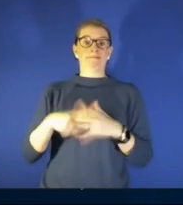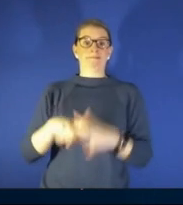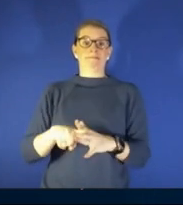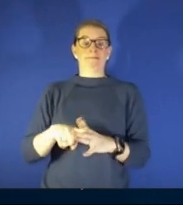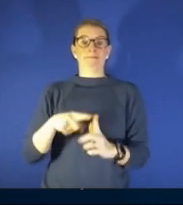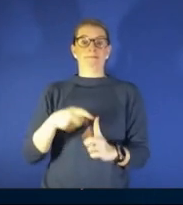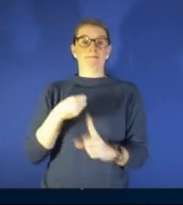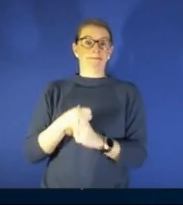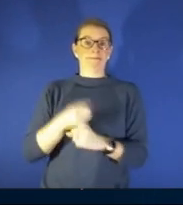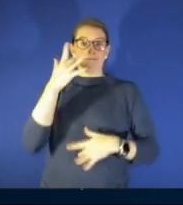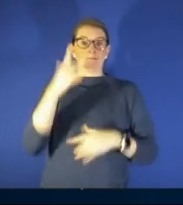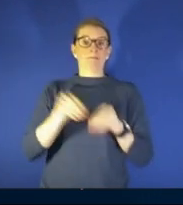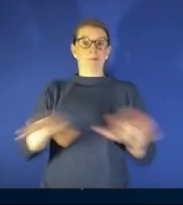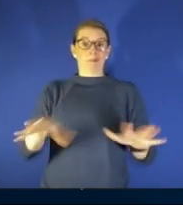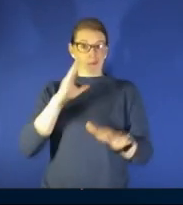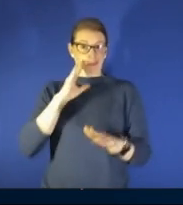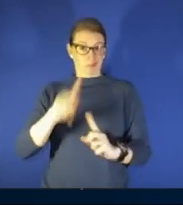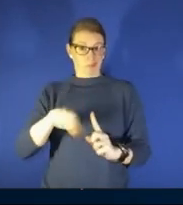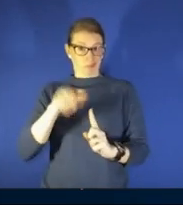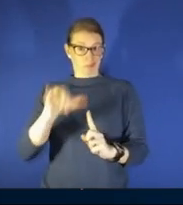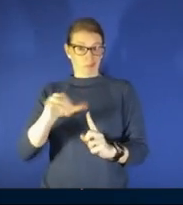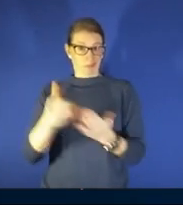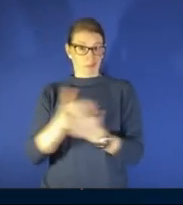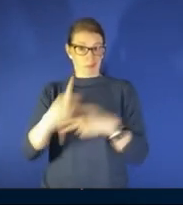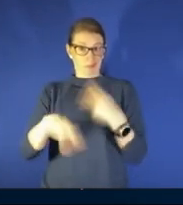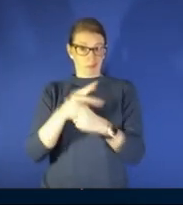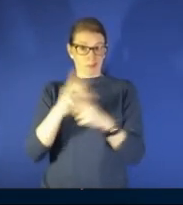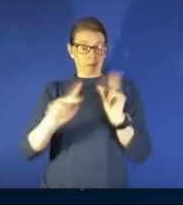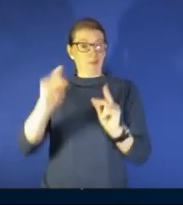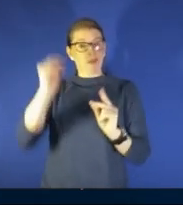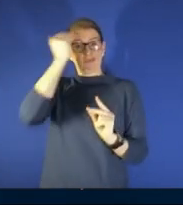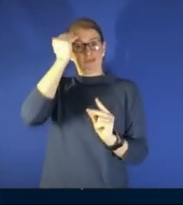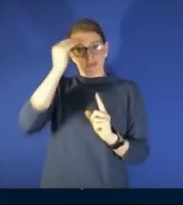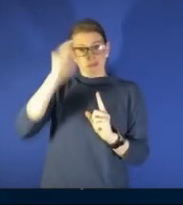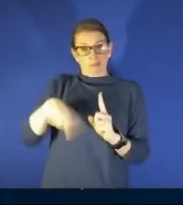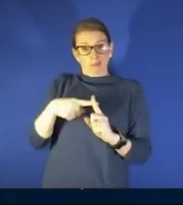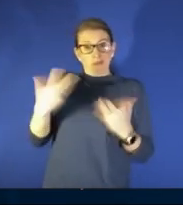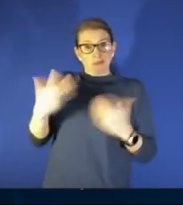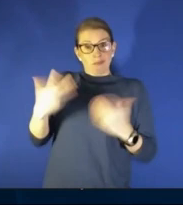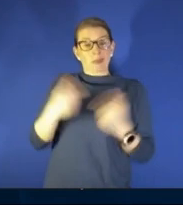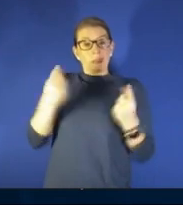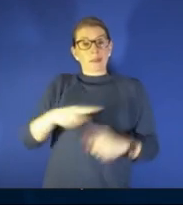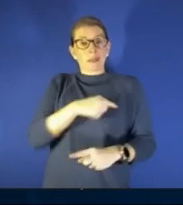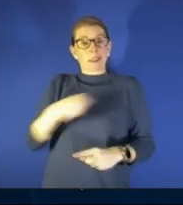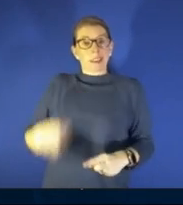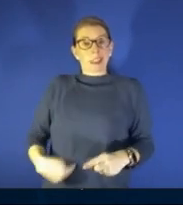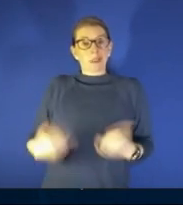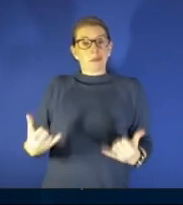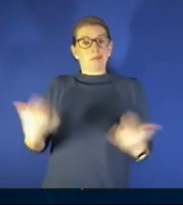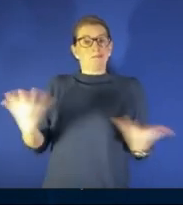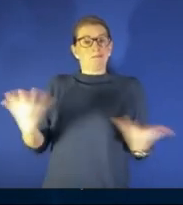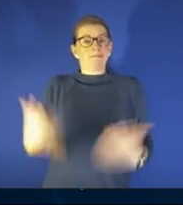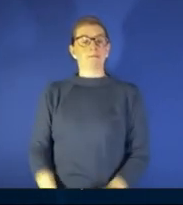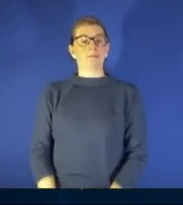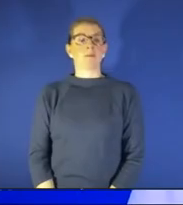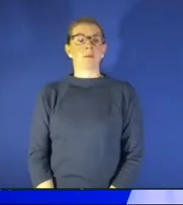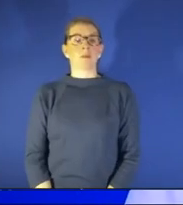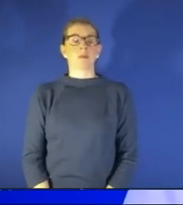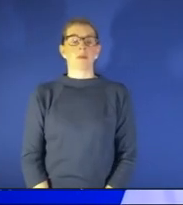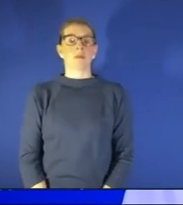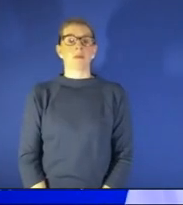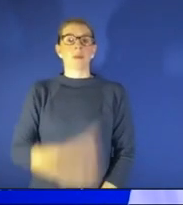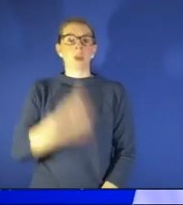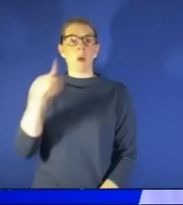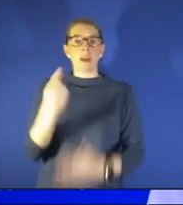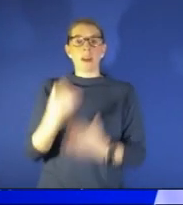you know anything about that is that a new strain that people need to be aware of what can you tell us about what's going on in china right now yeah the only thing i'm aware of is that it's